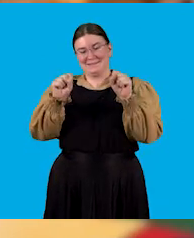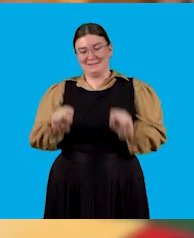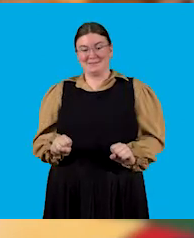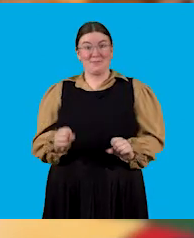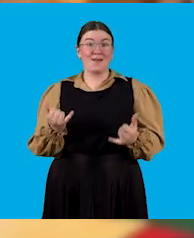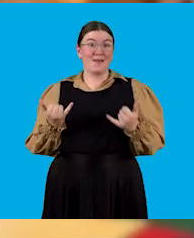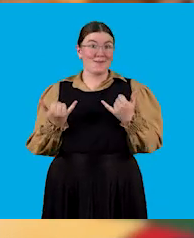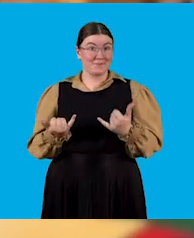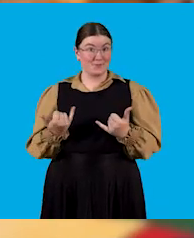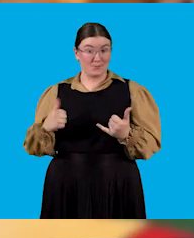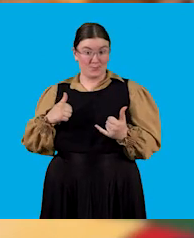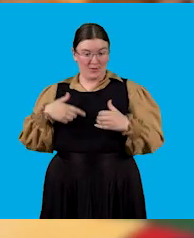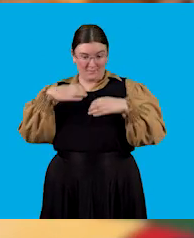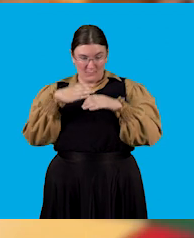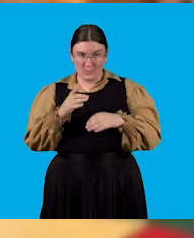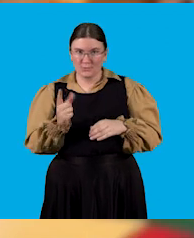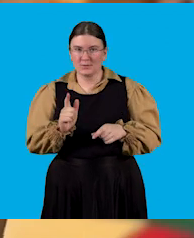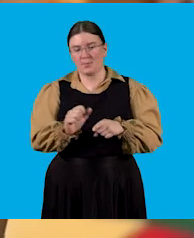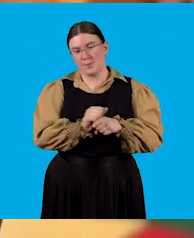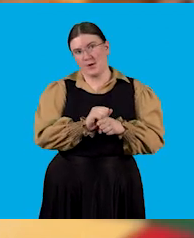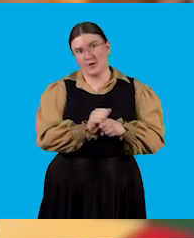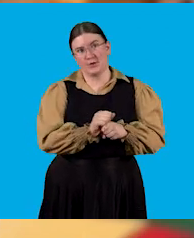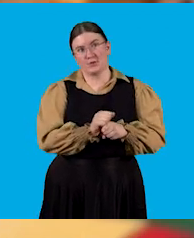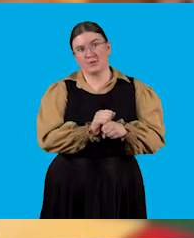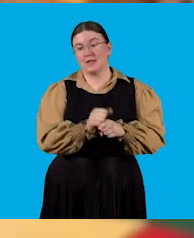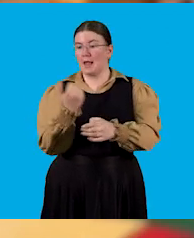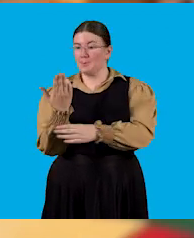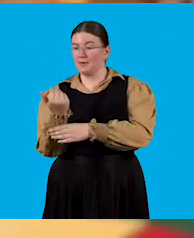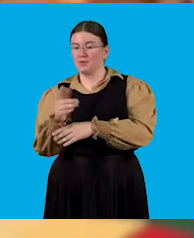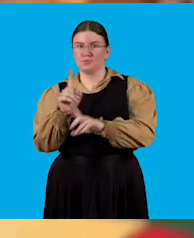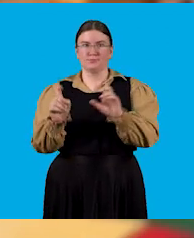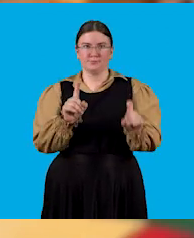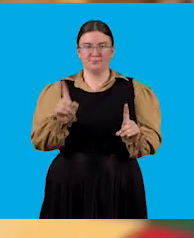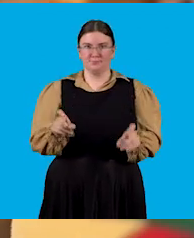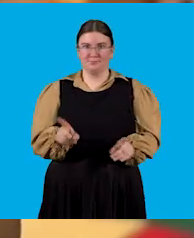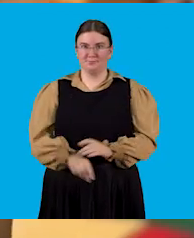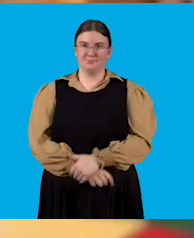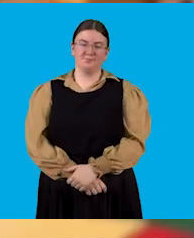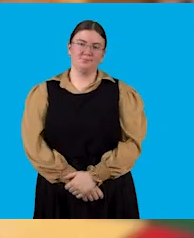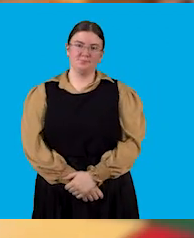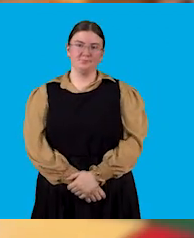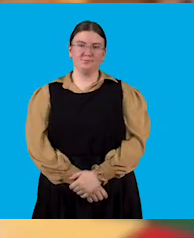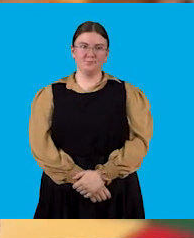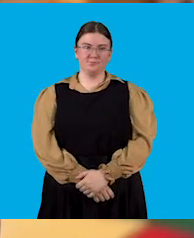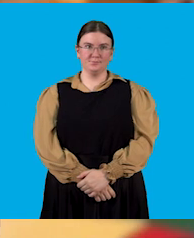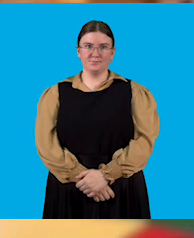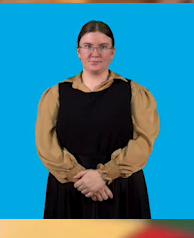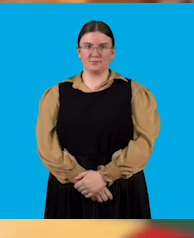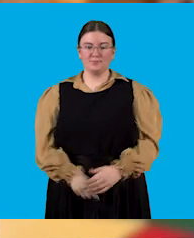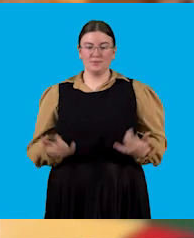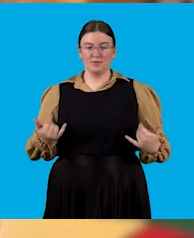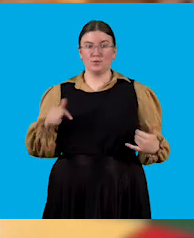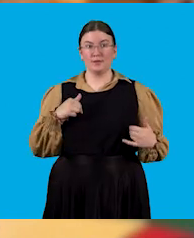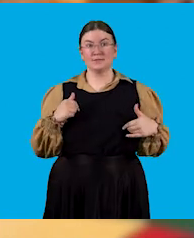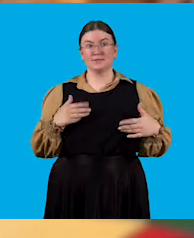the lesson, we are going to be working on practice and application questions. So let